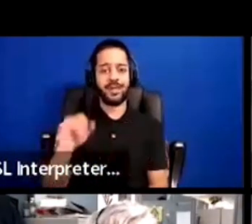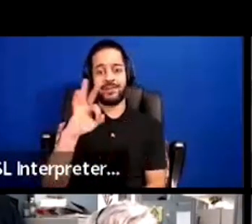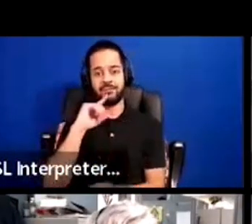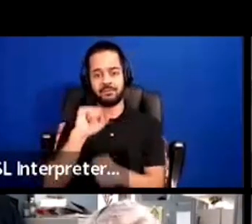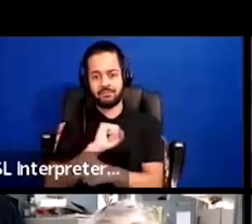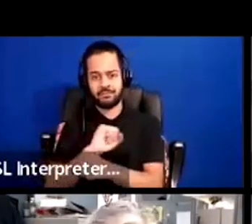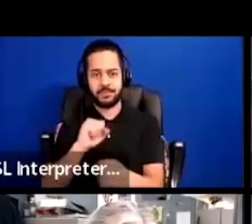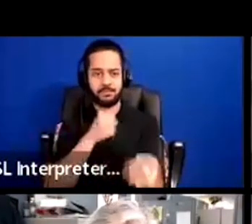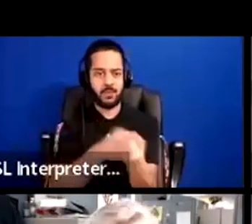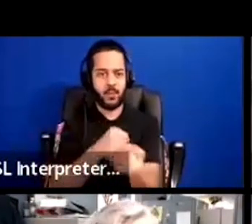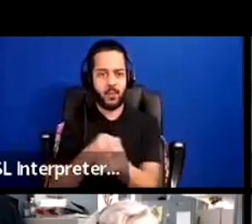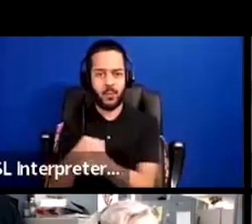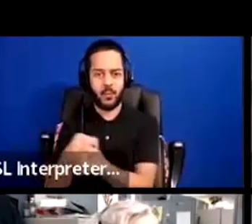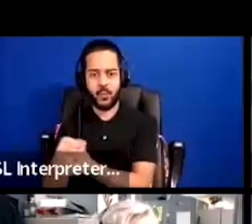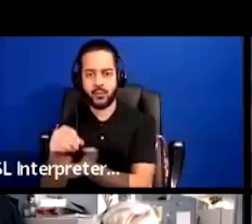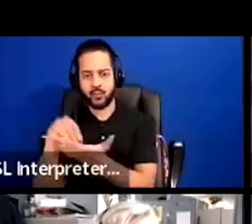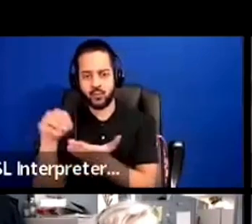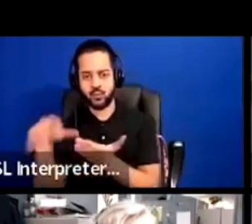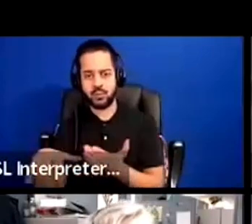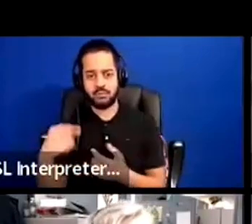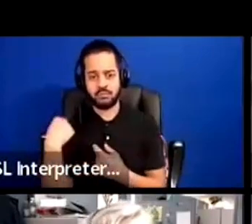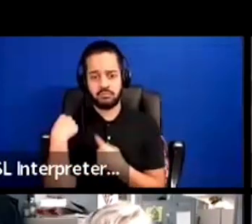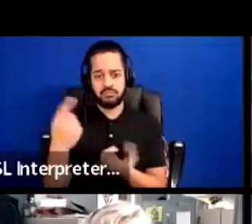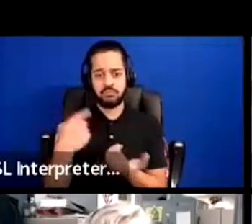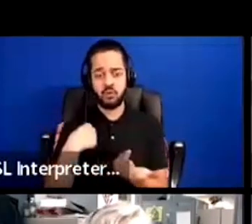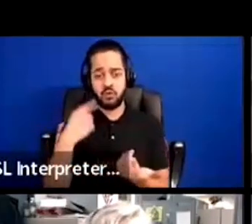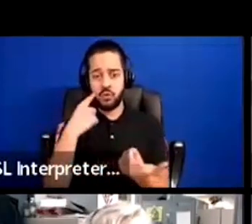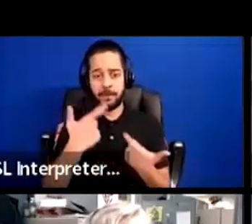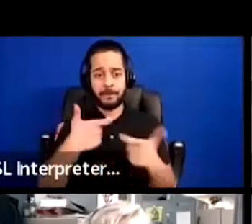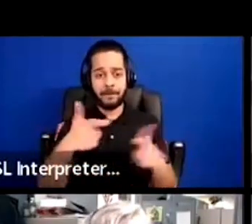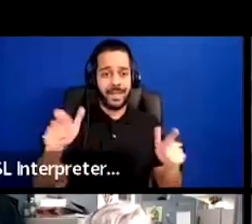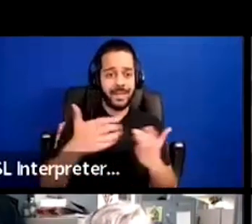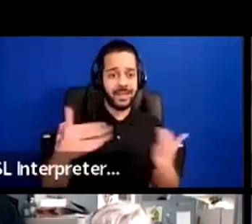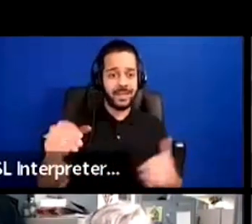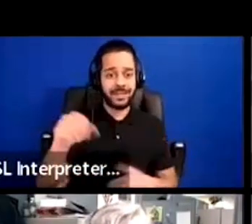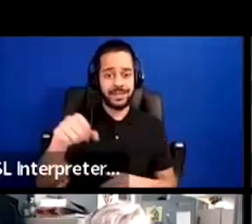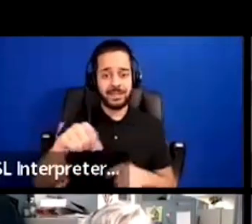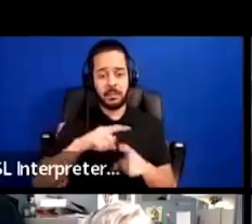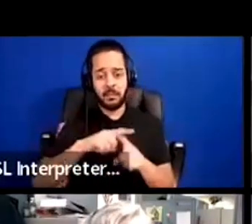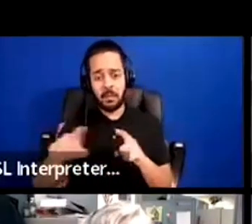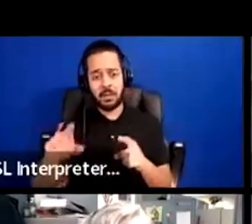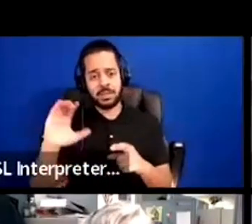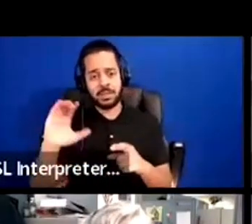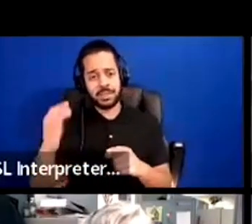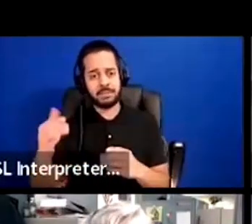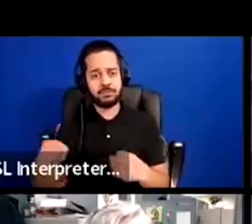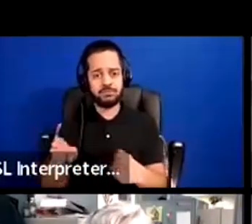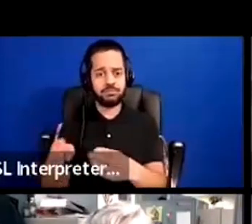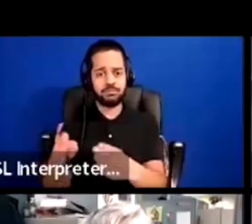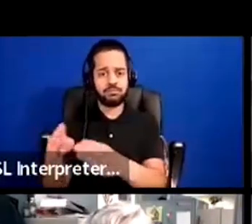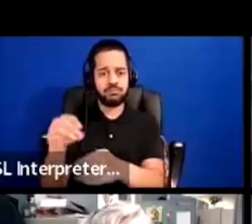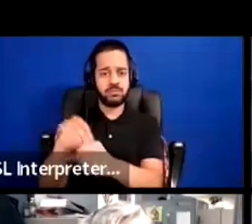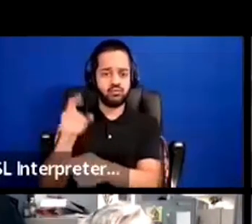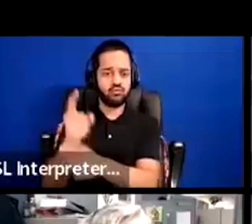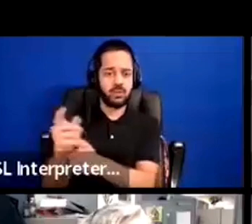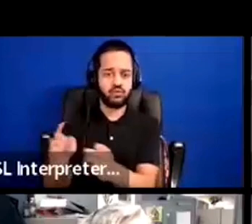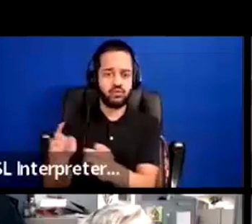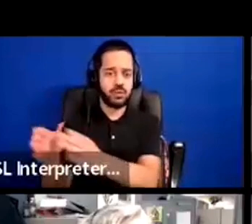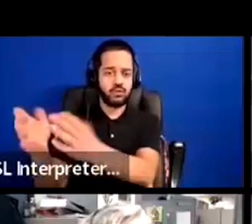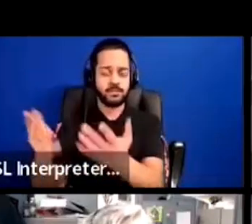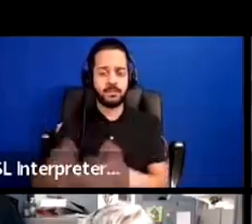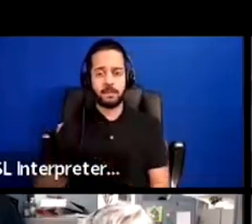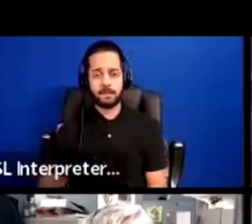now I'm hearing a lot of big things, but I think we're working on things that are getting us in the direction to be able to support kids. I don't know if I did